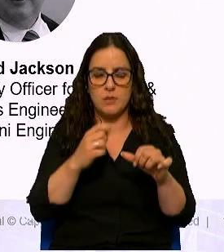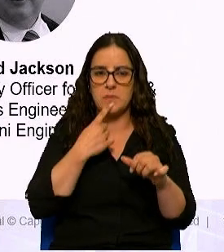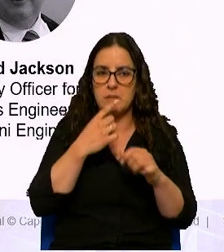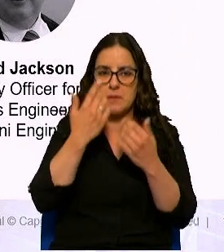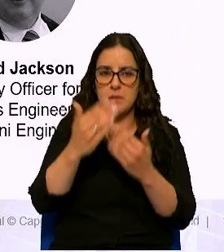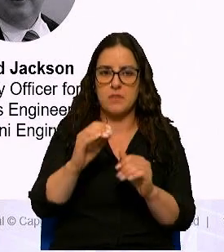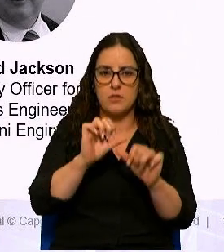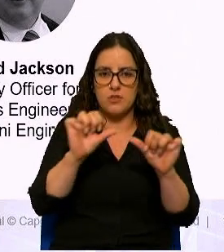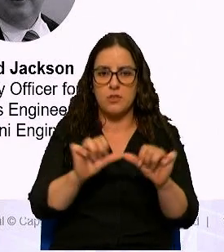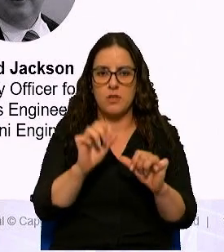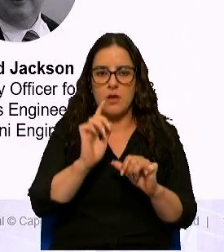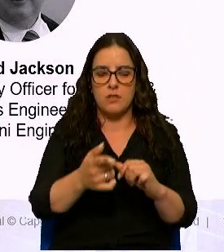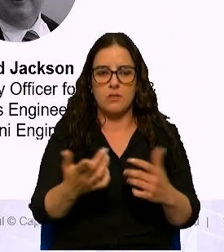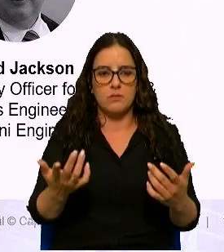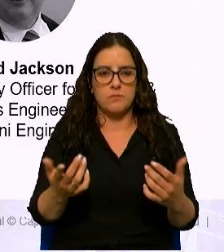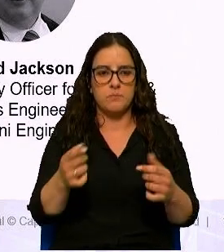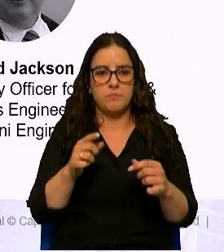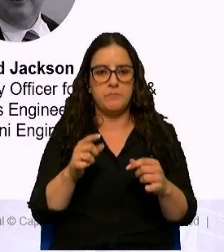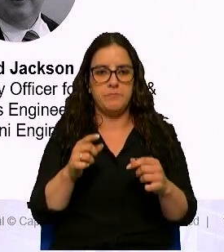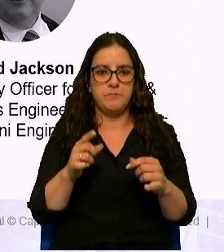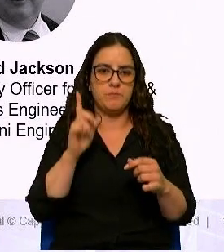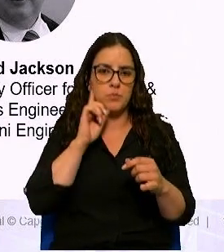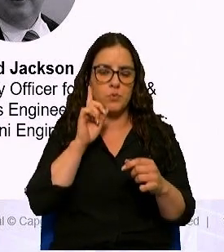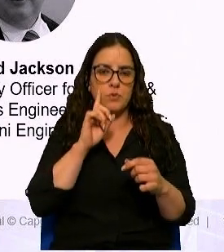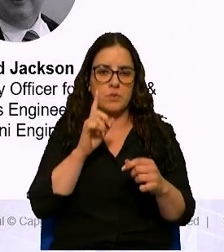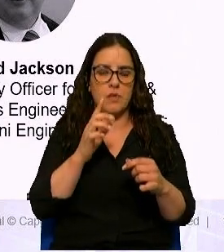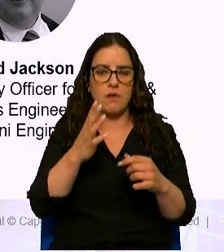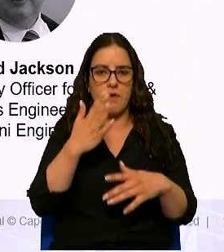of things are crucial to building our understanding here.